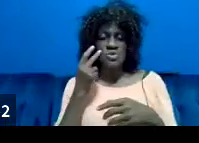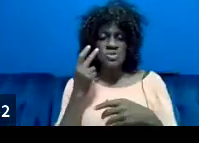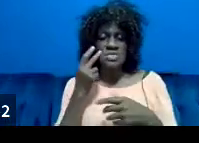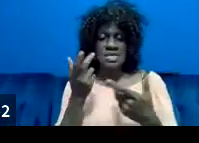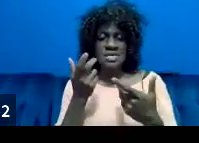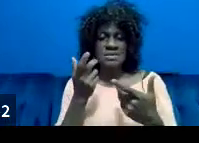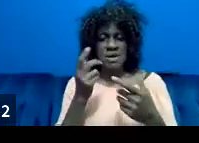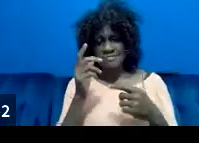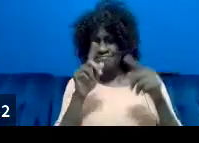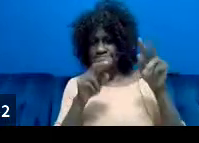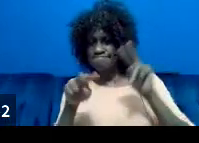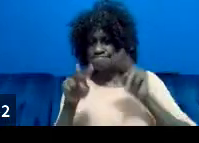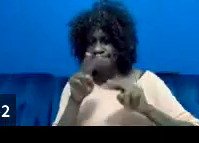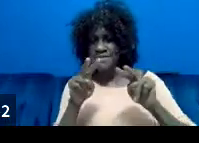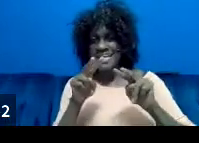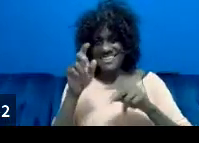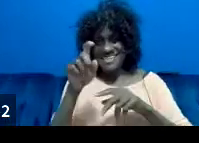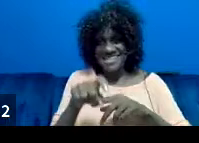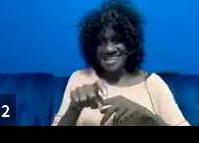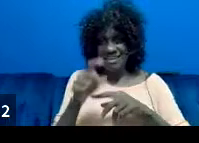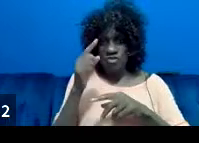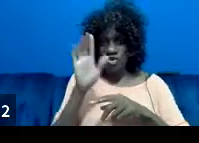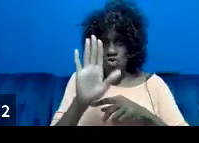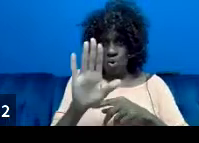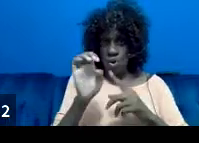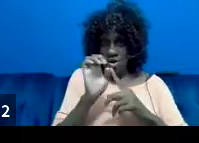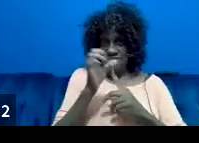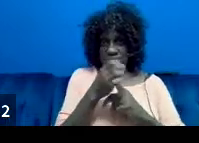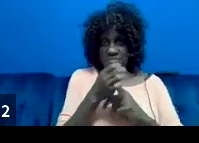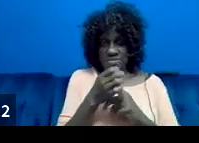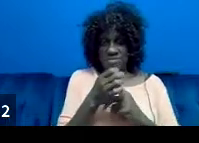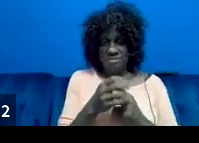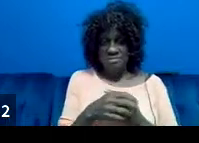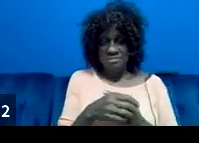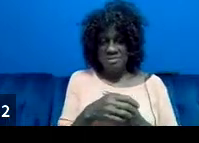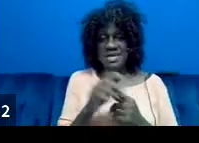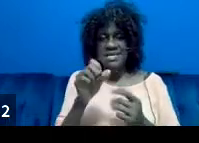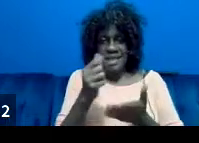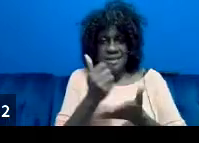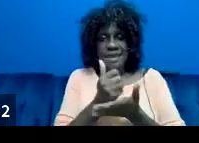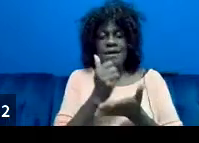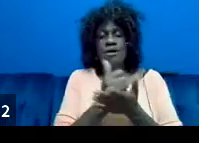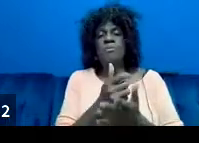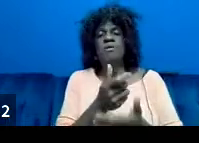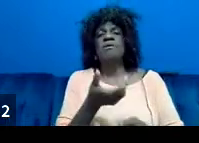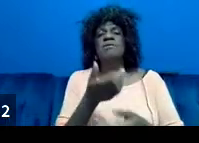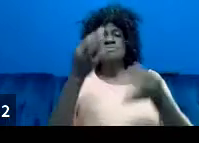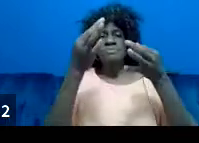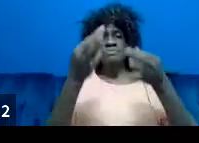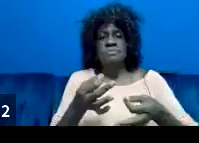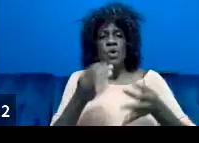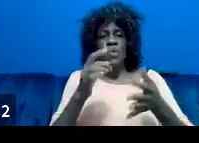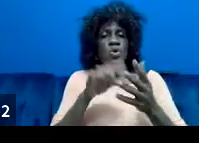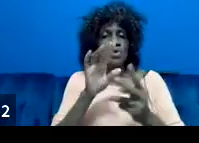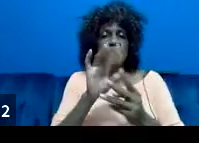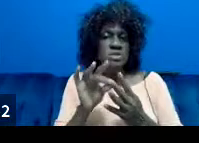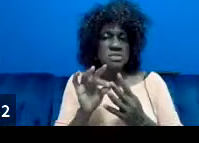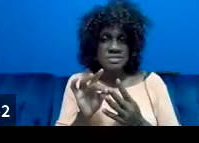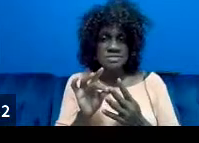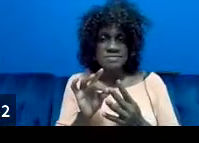by evaluating the needs of your environment can help shape what your choices really